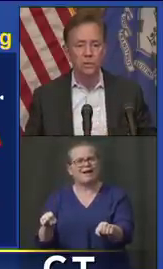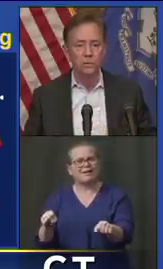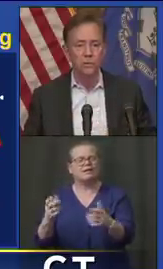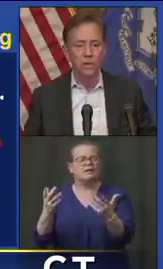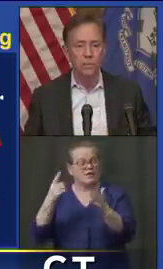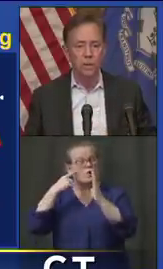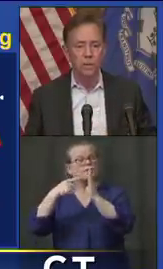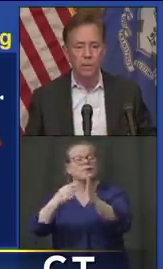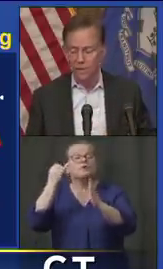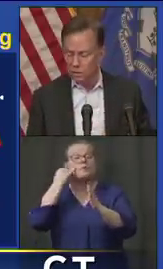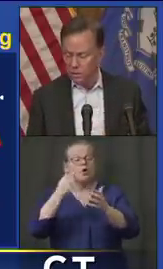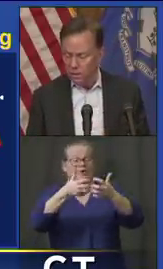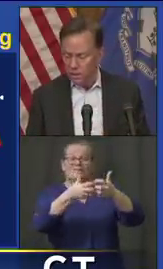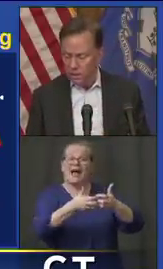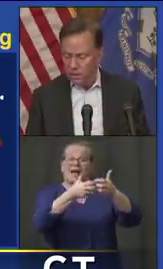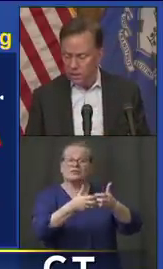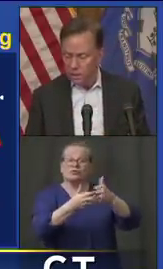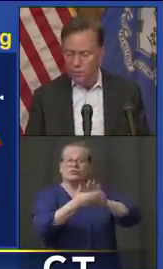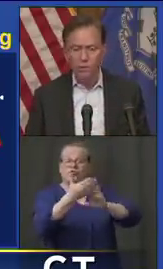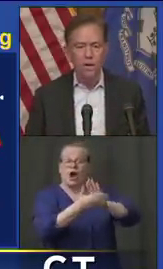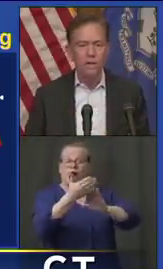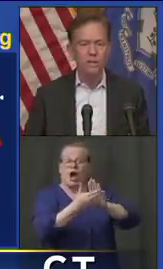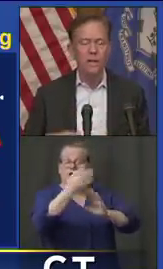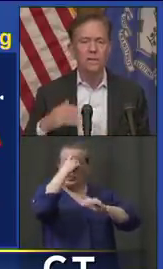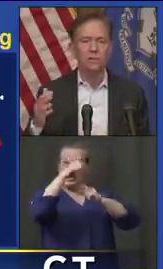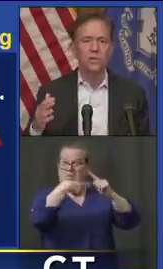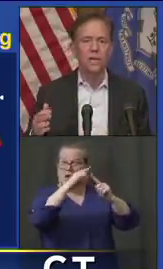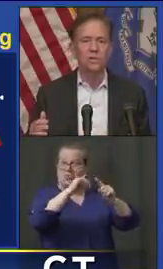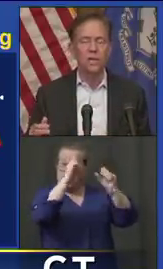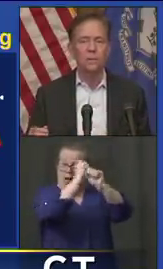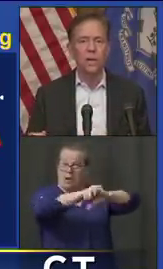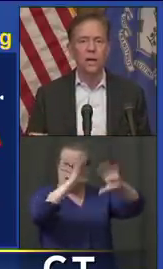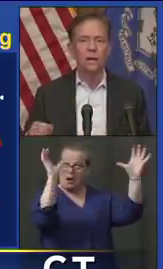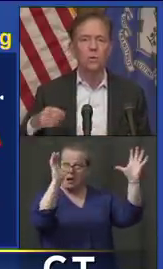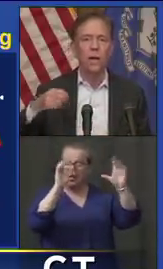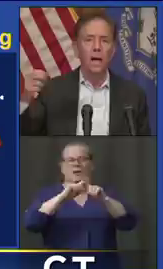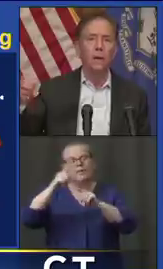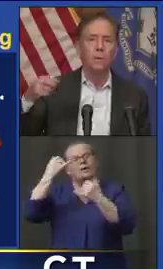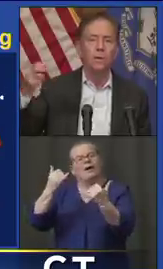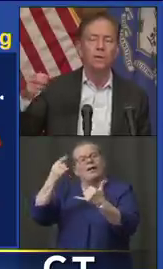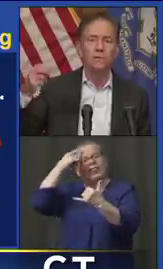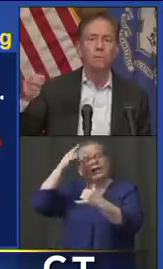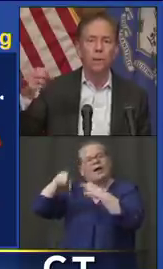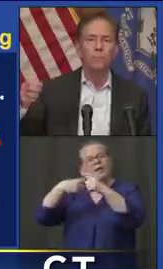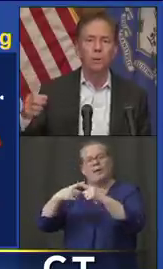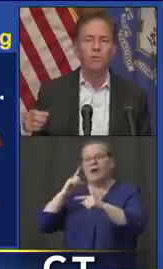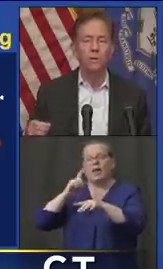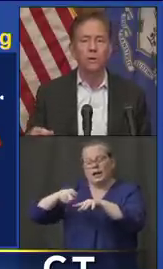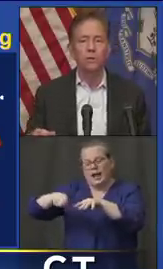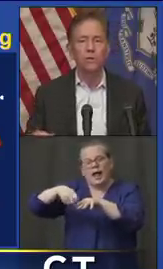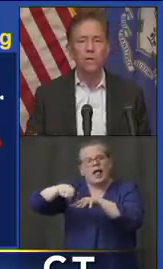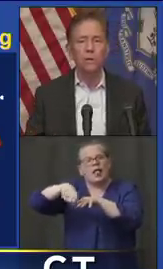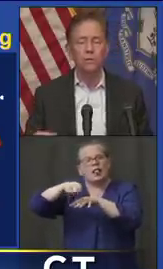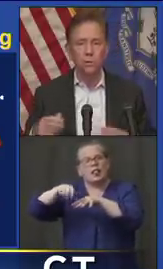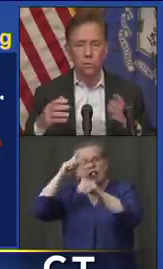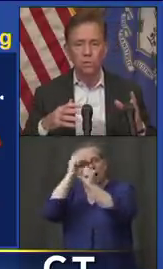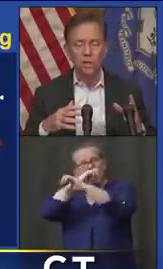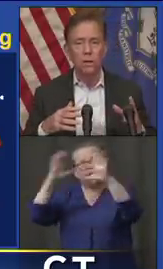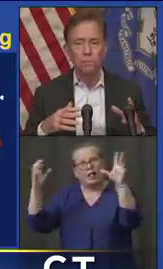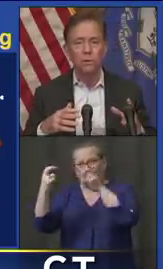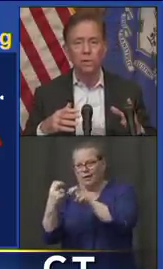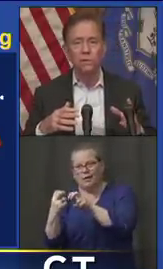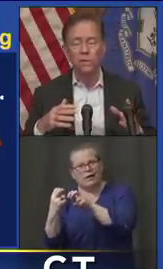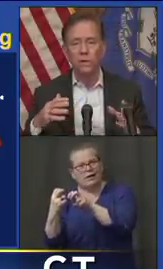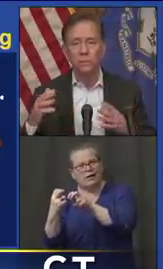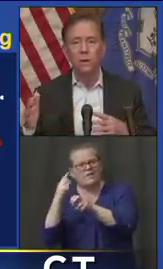as you think about this. Number of contacts is in that same category. How many different people are you seeing over the course of